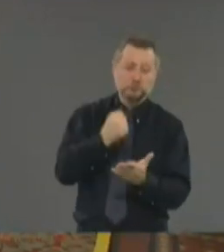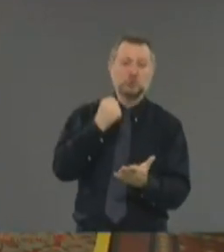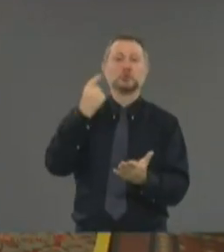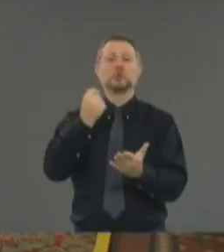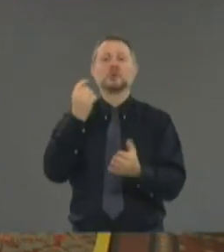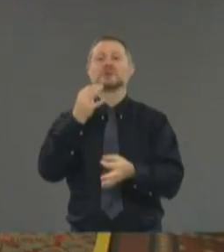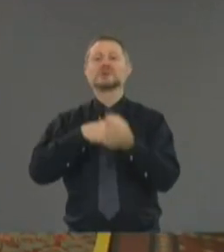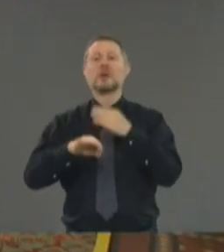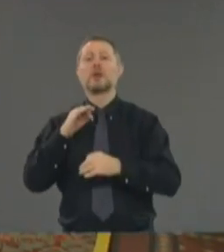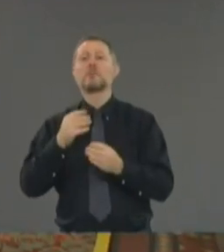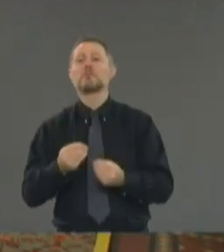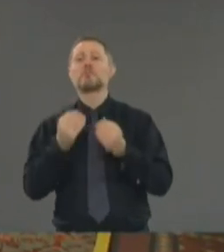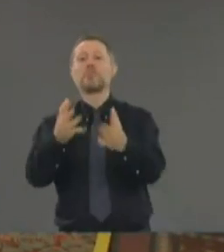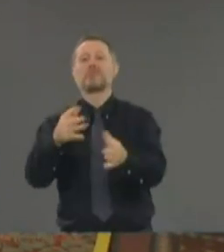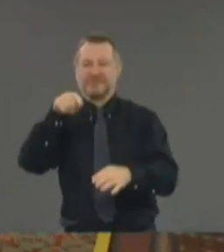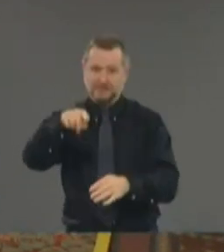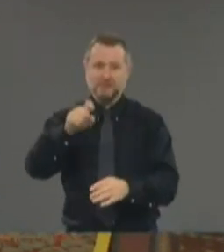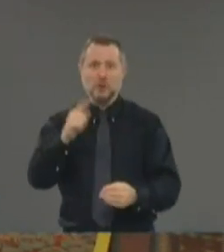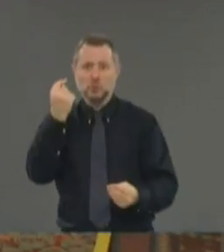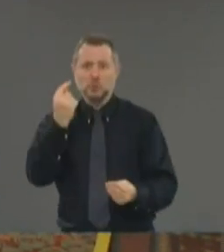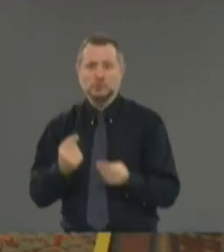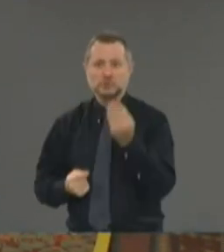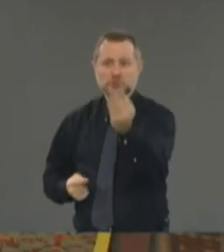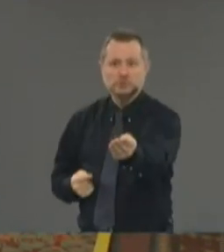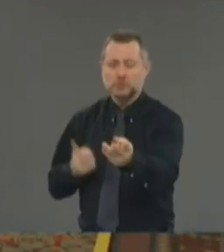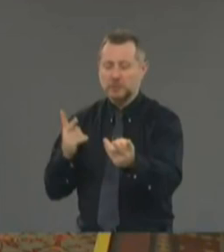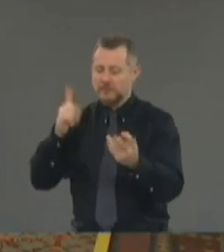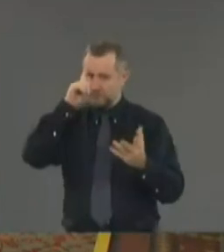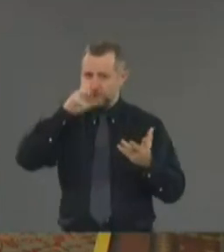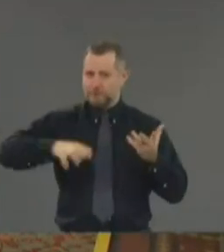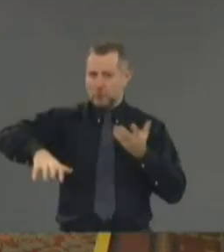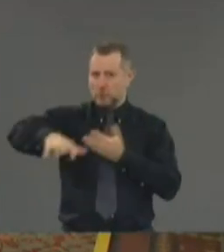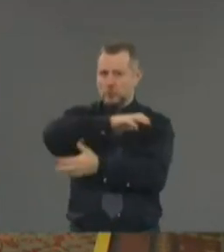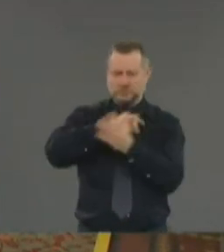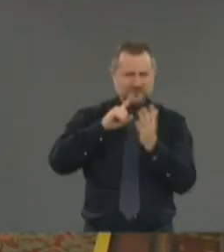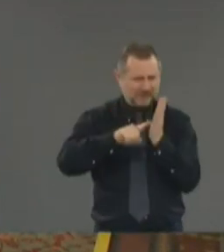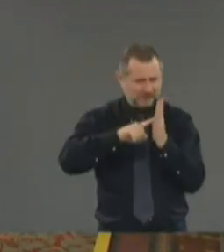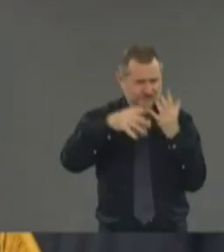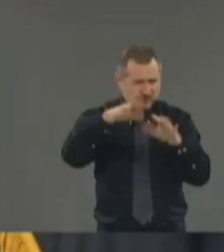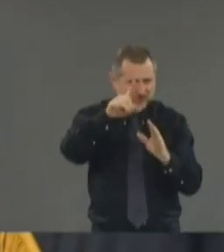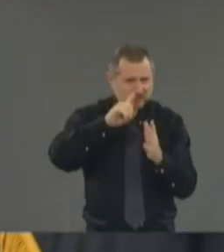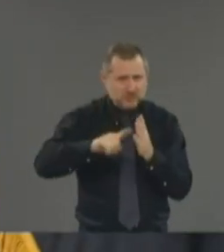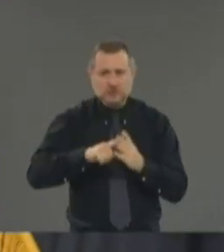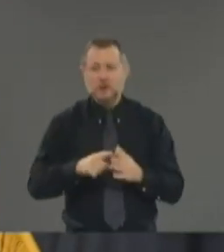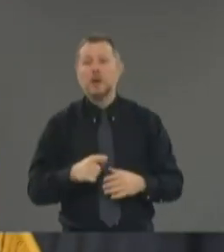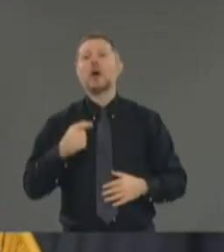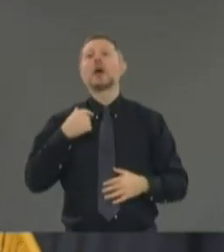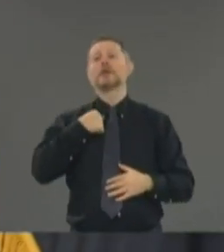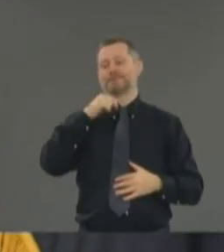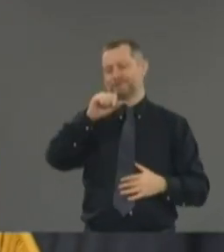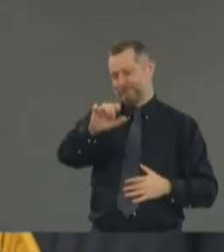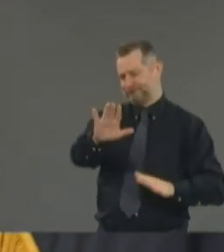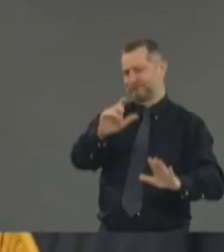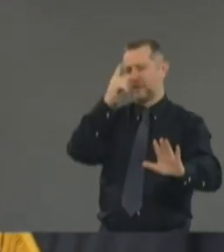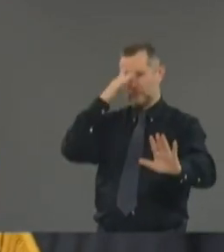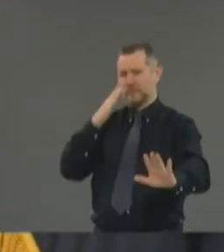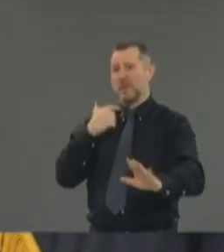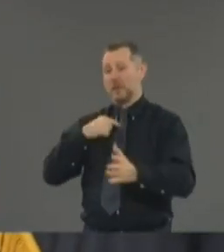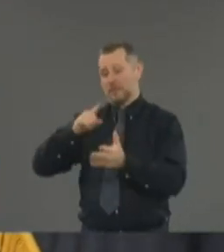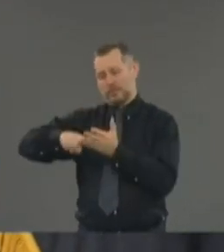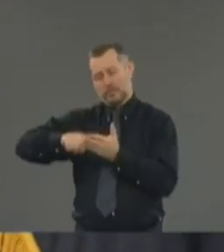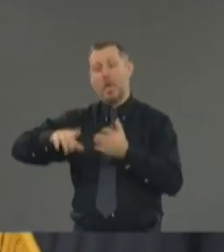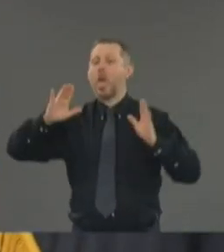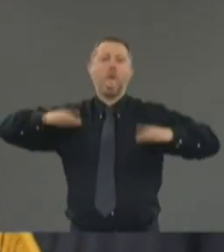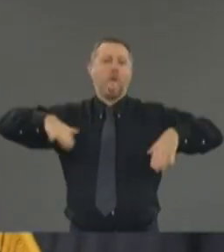the district on Tuesday. A lot of confusion out there. Are you looking at that at all? We are looking at that. We don't have a decision yet. We will over